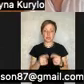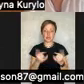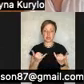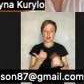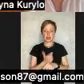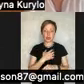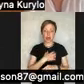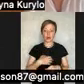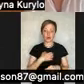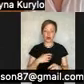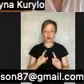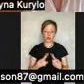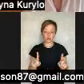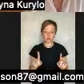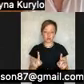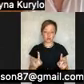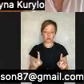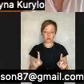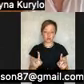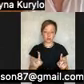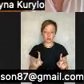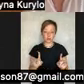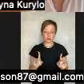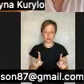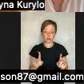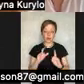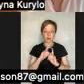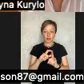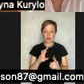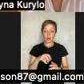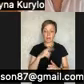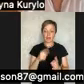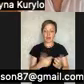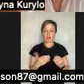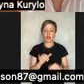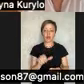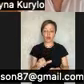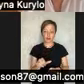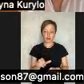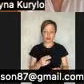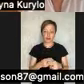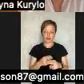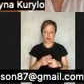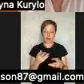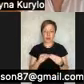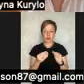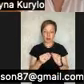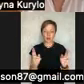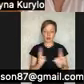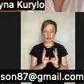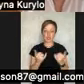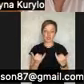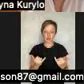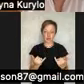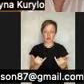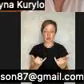be the institution. And now, I would like to illustrate this aspect. This is the answer to the